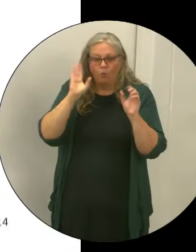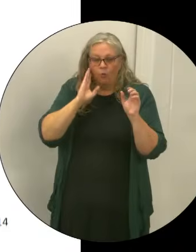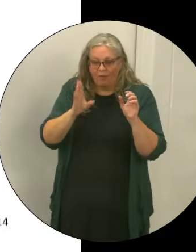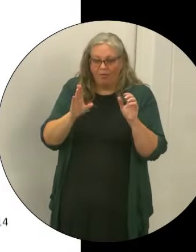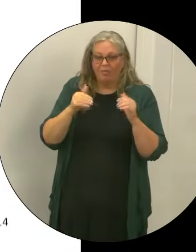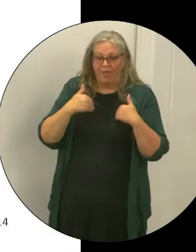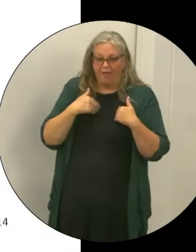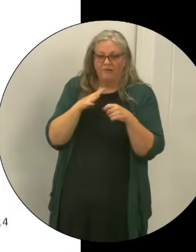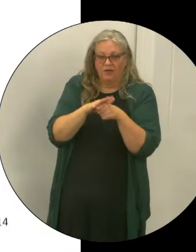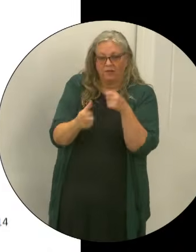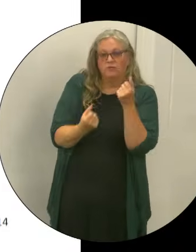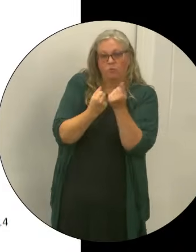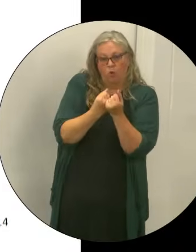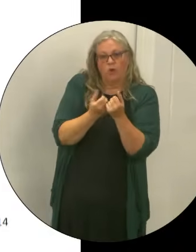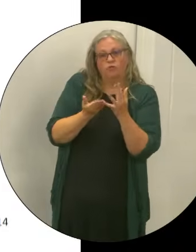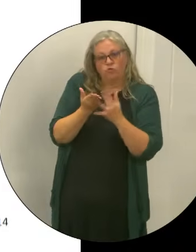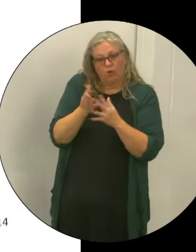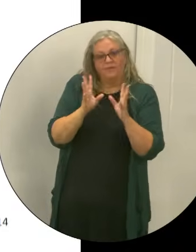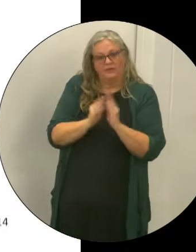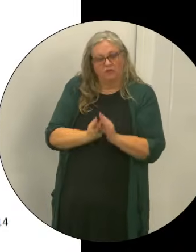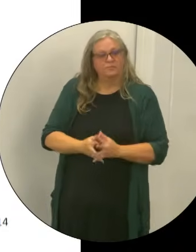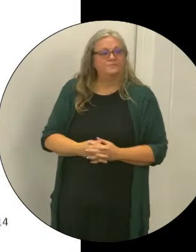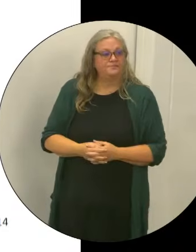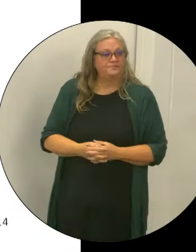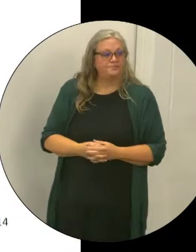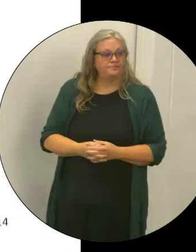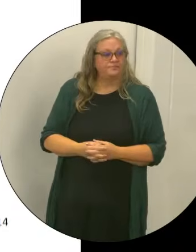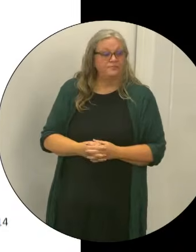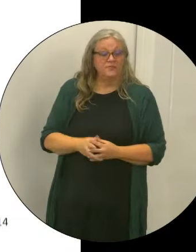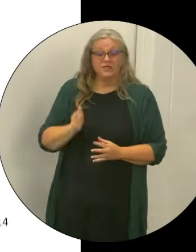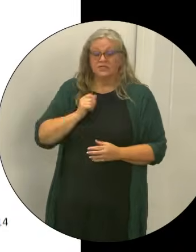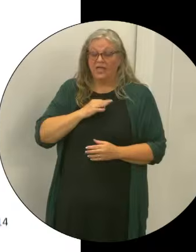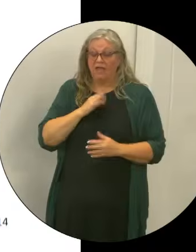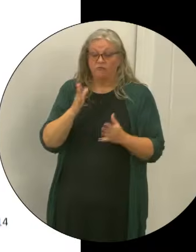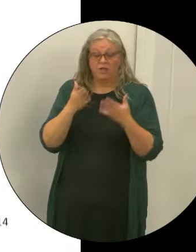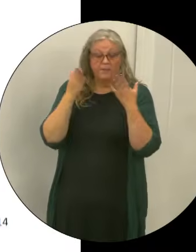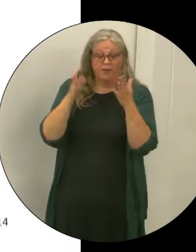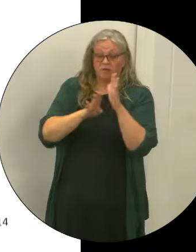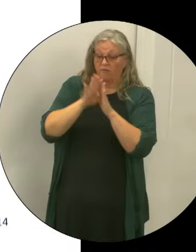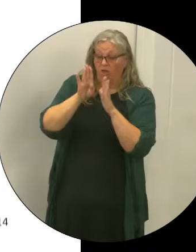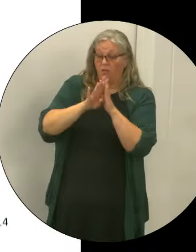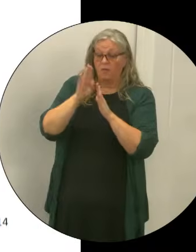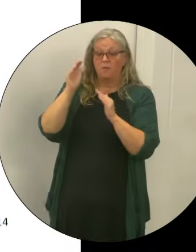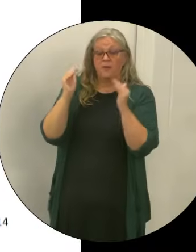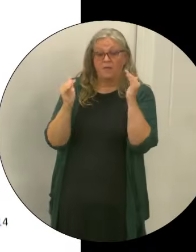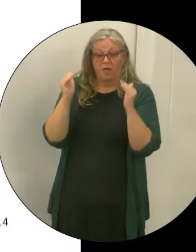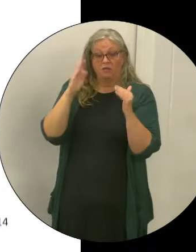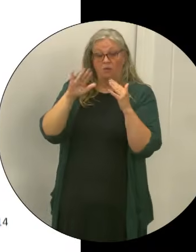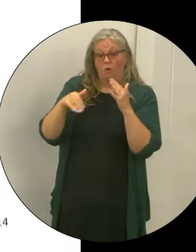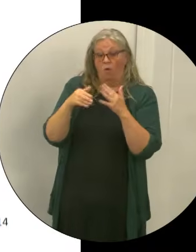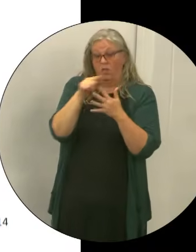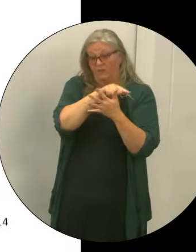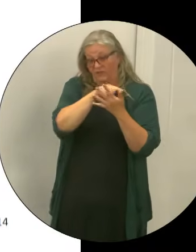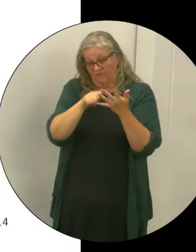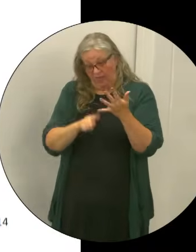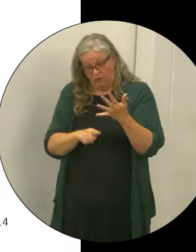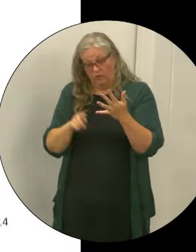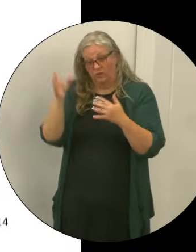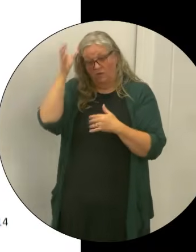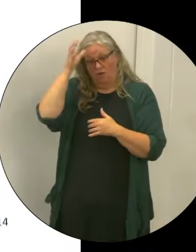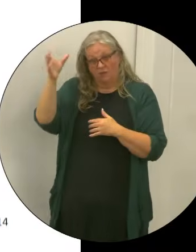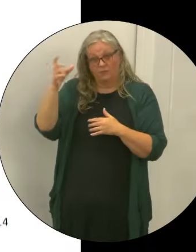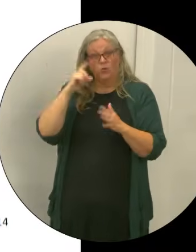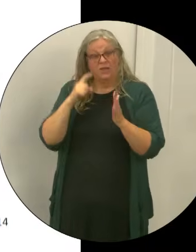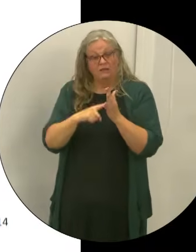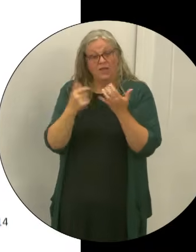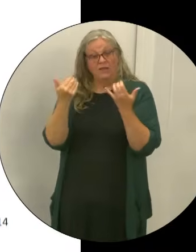sufficient support during a legislative session. Ultimately, staff recommendations are developed by balancing all of these factors. The concepts you identified